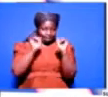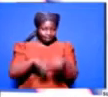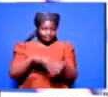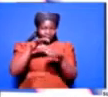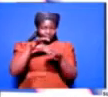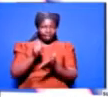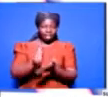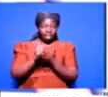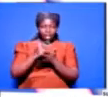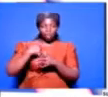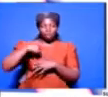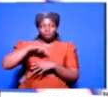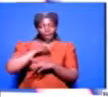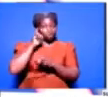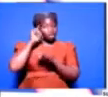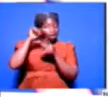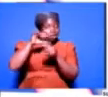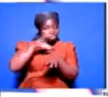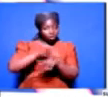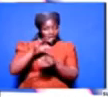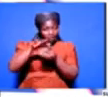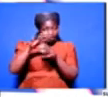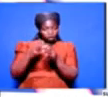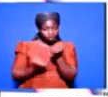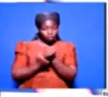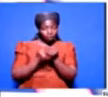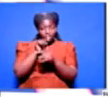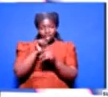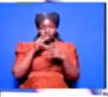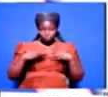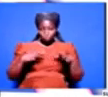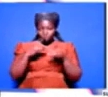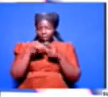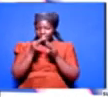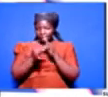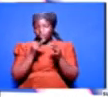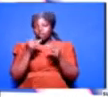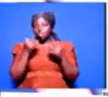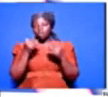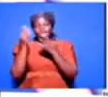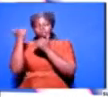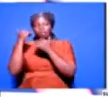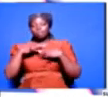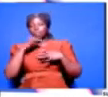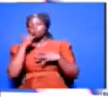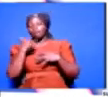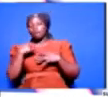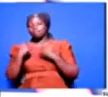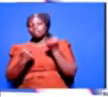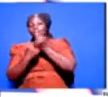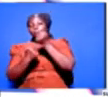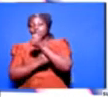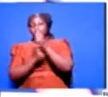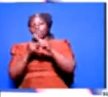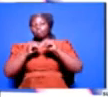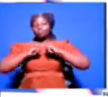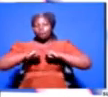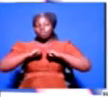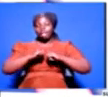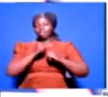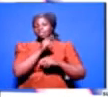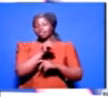Because if we expect these godfathers who are at the helm of this country to pick these brains for us, who do not, you don't have a good